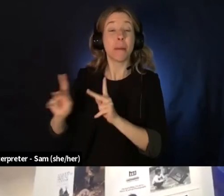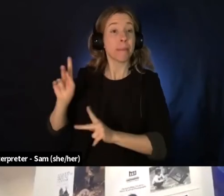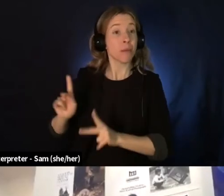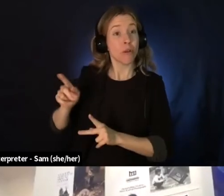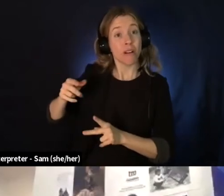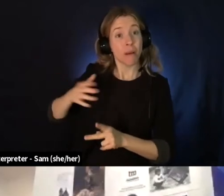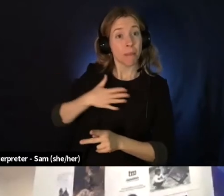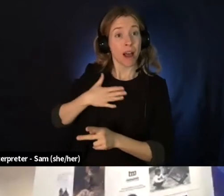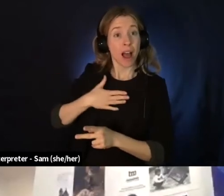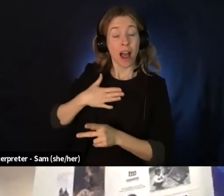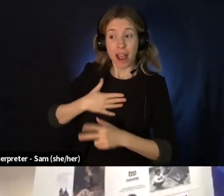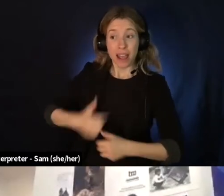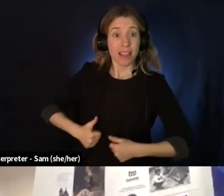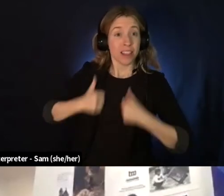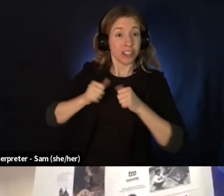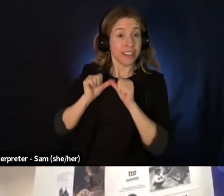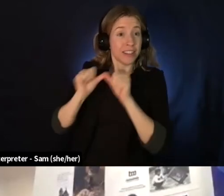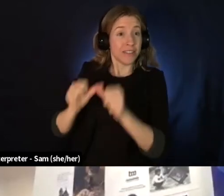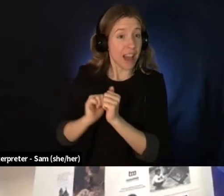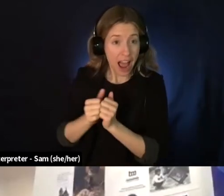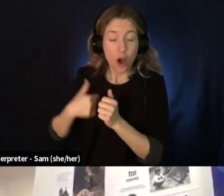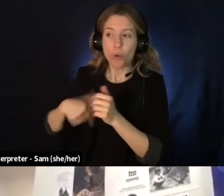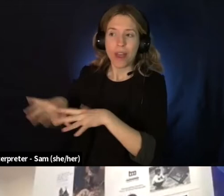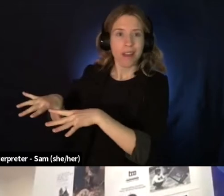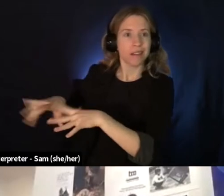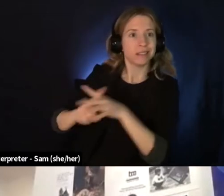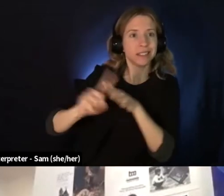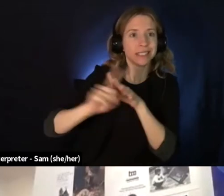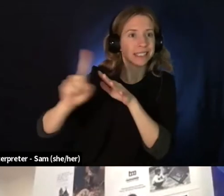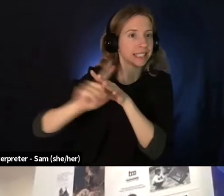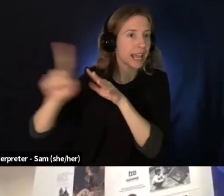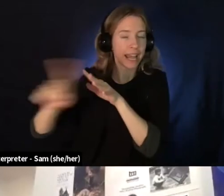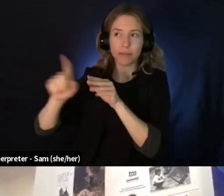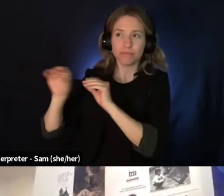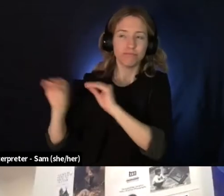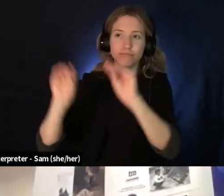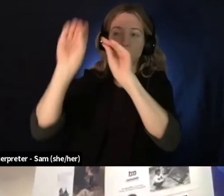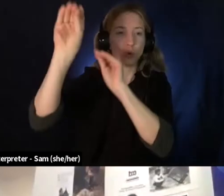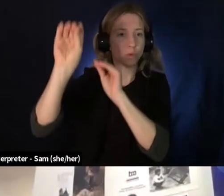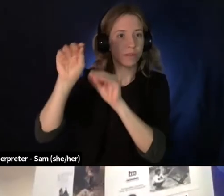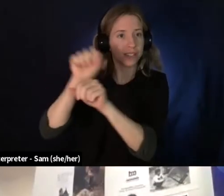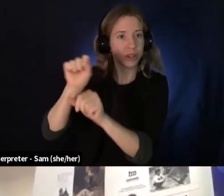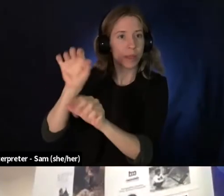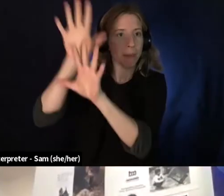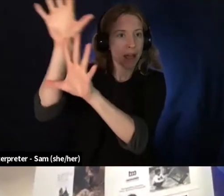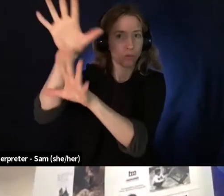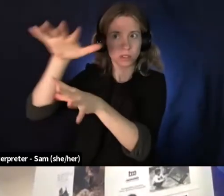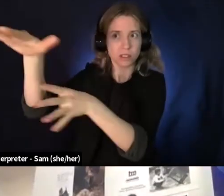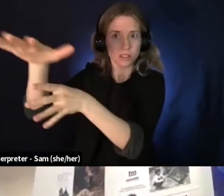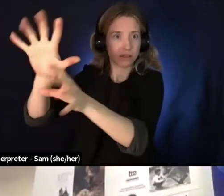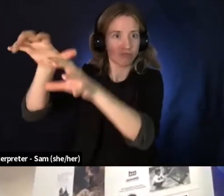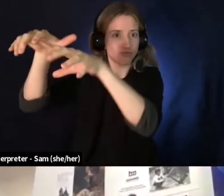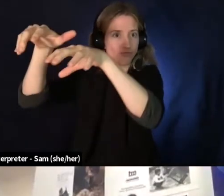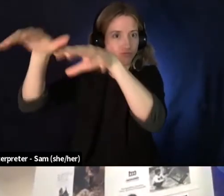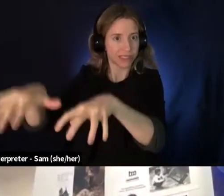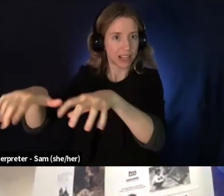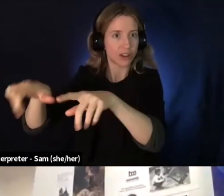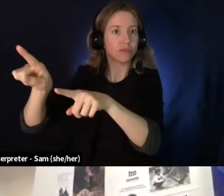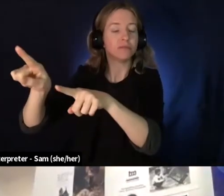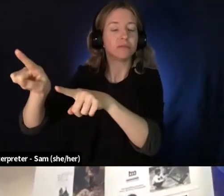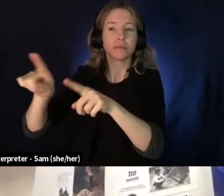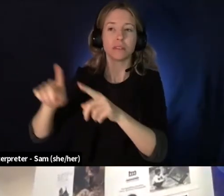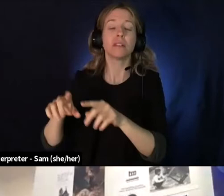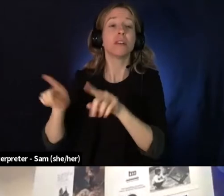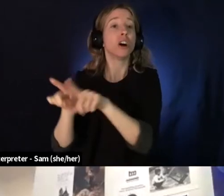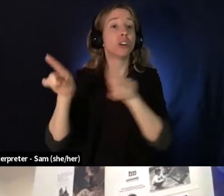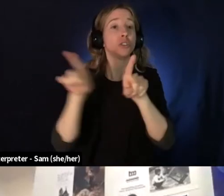the southern Jersey area. There are other Lenape, but they're located in Oklahoma, where there's two